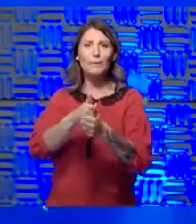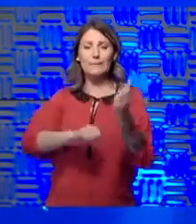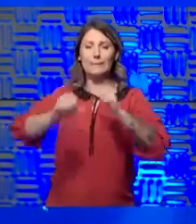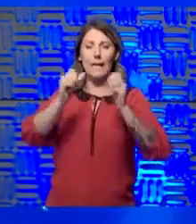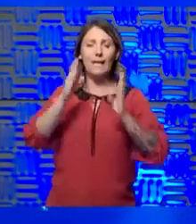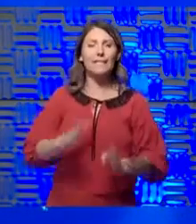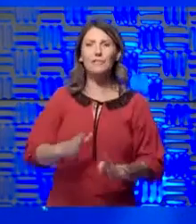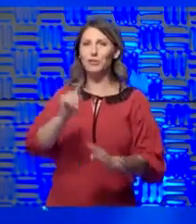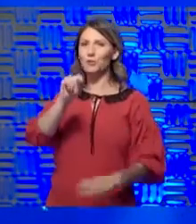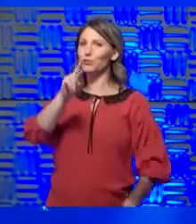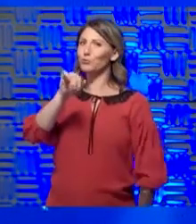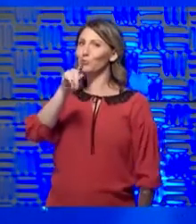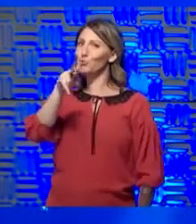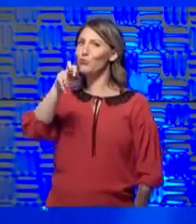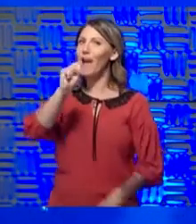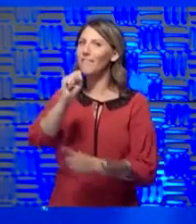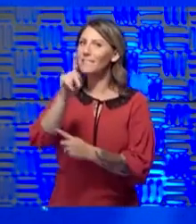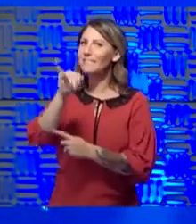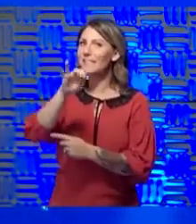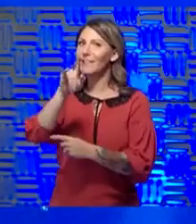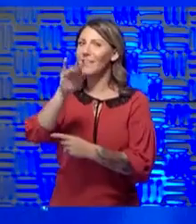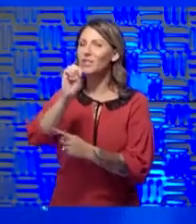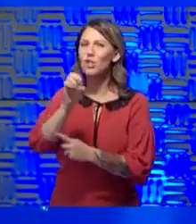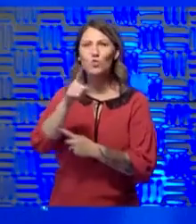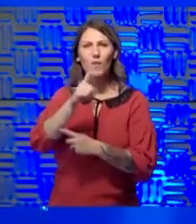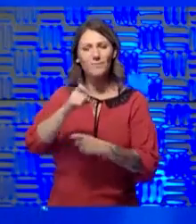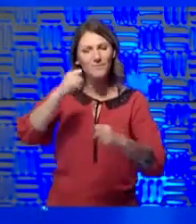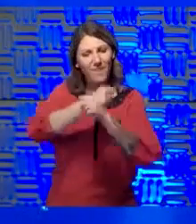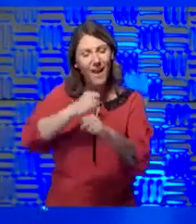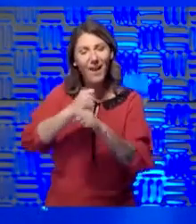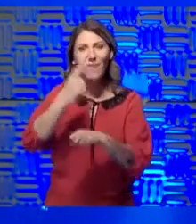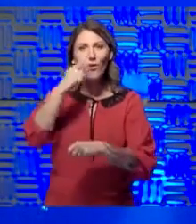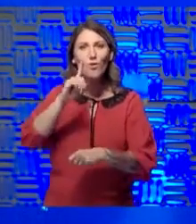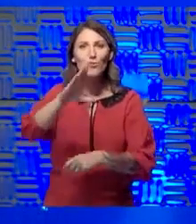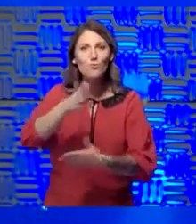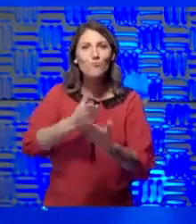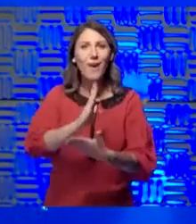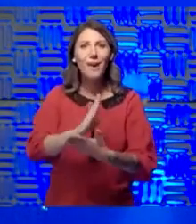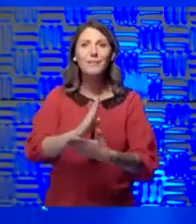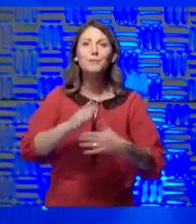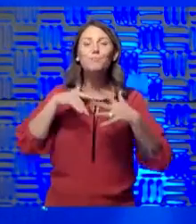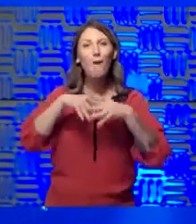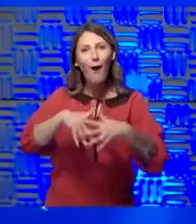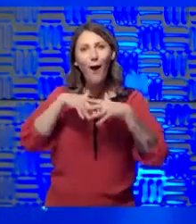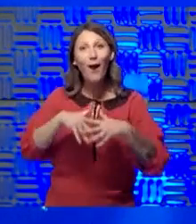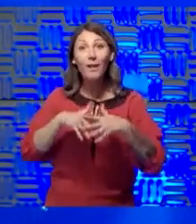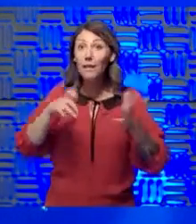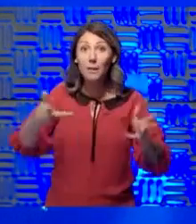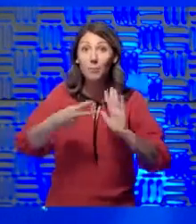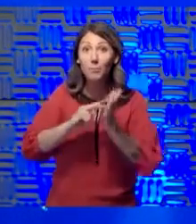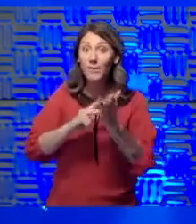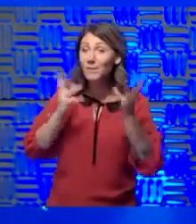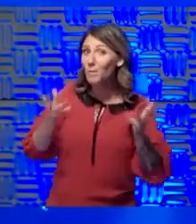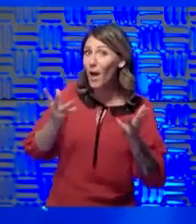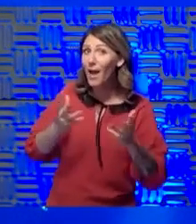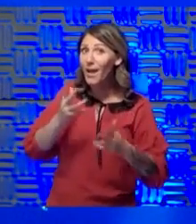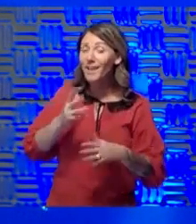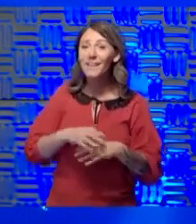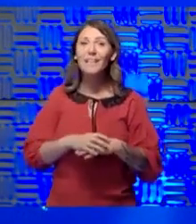of the Kansas City Chiefs. You have to fight for your right to party. What does that mean? It